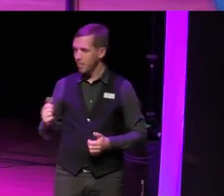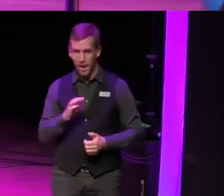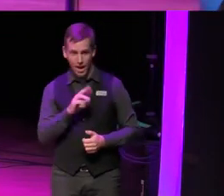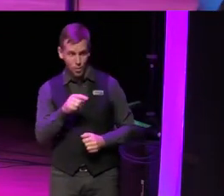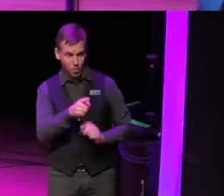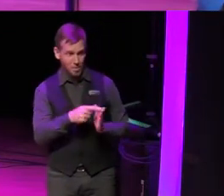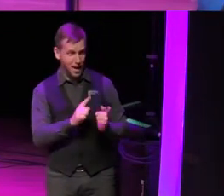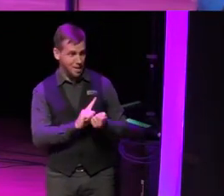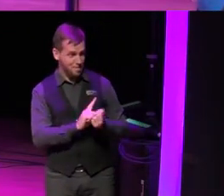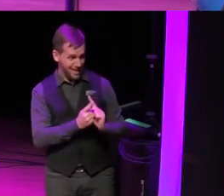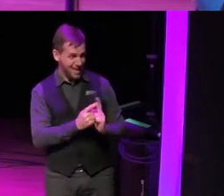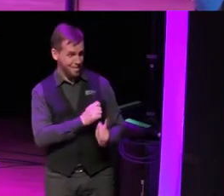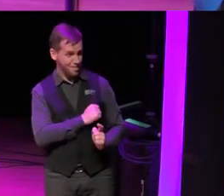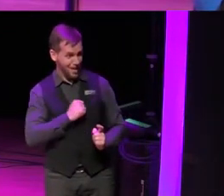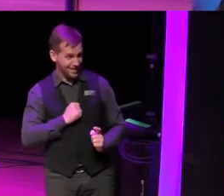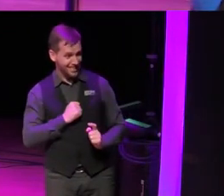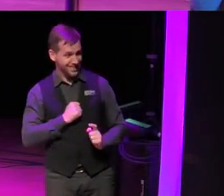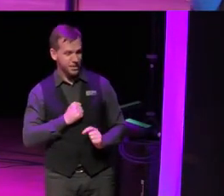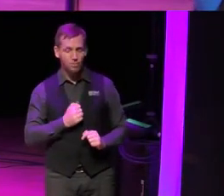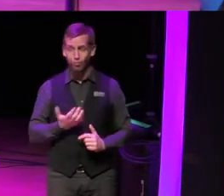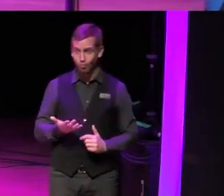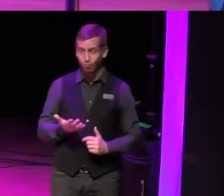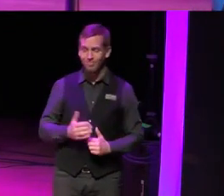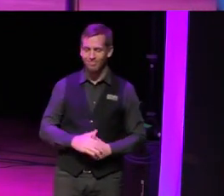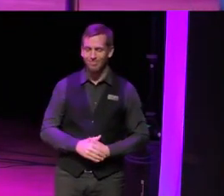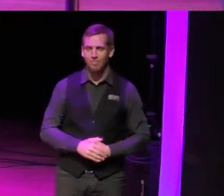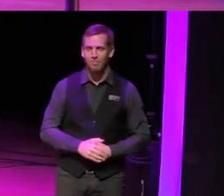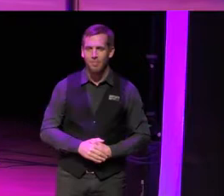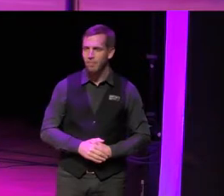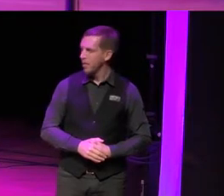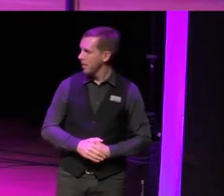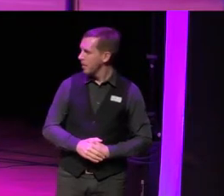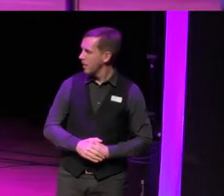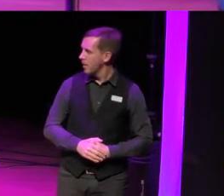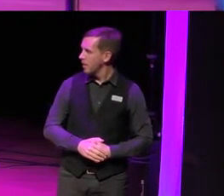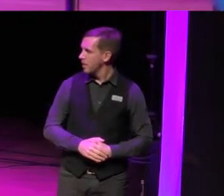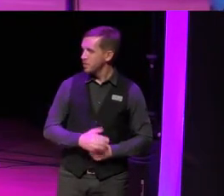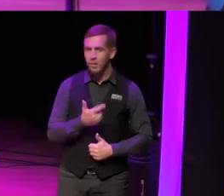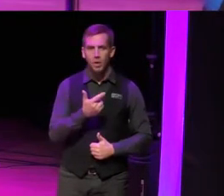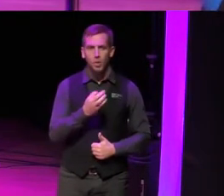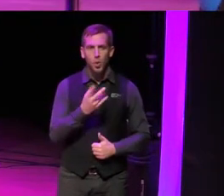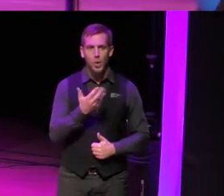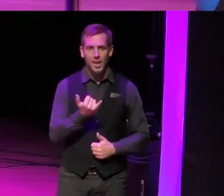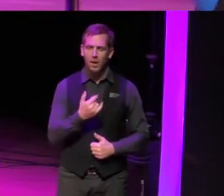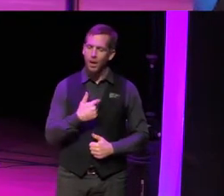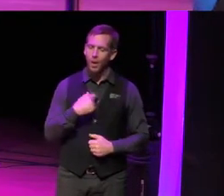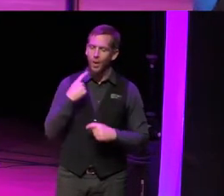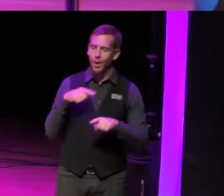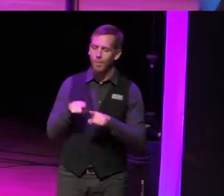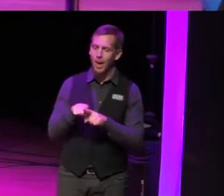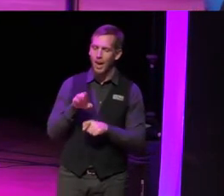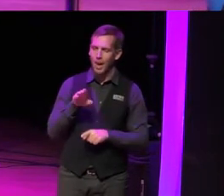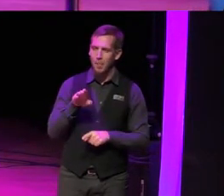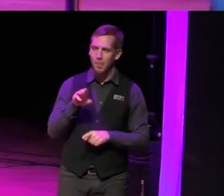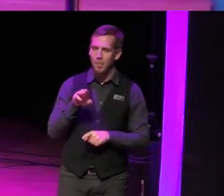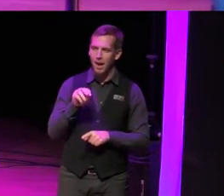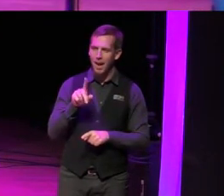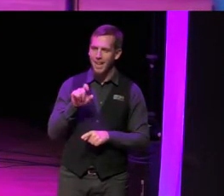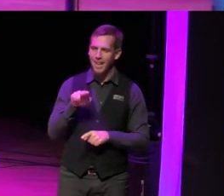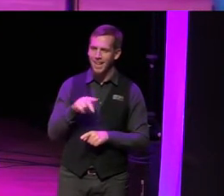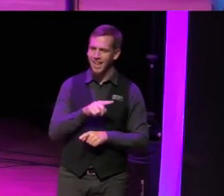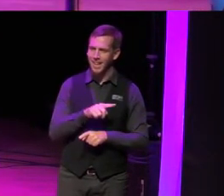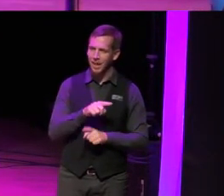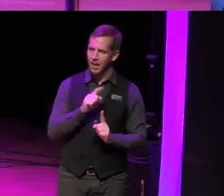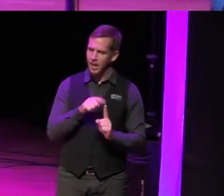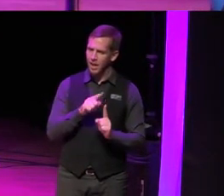I absolutely agree with Martin, and absolutely. It's an area that we